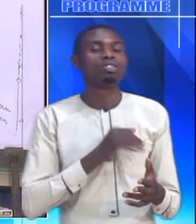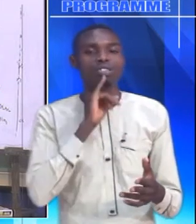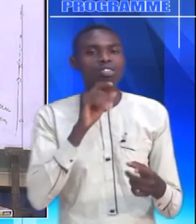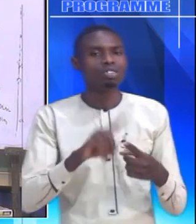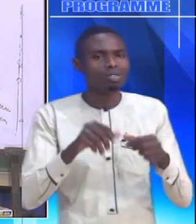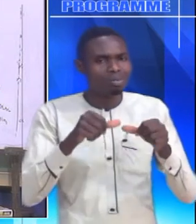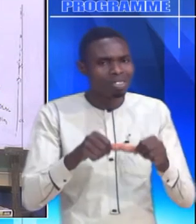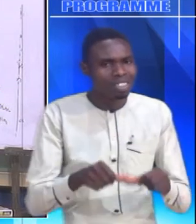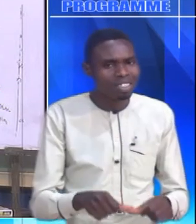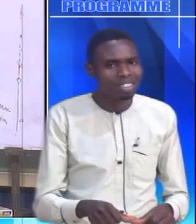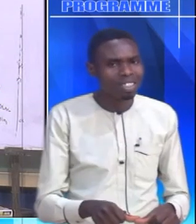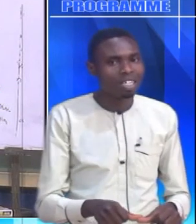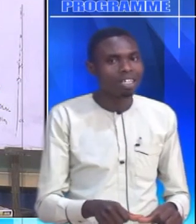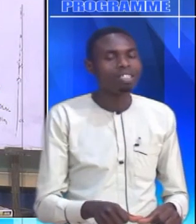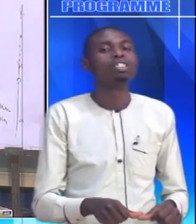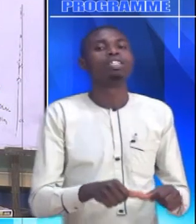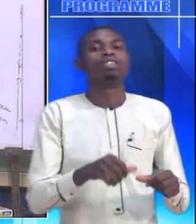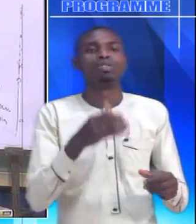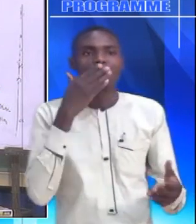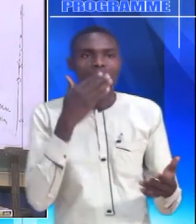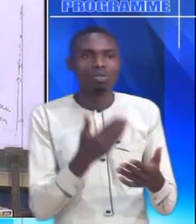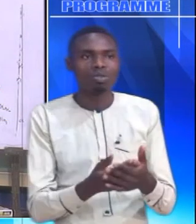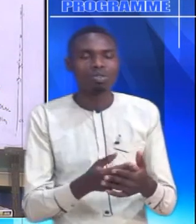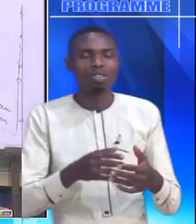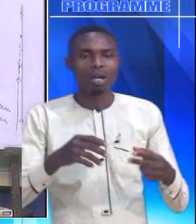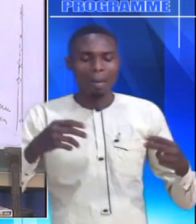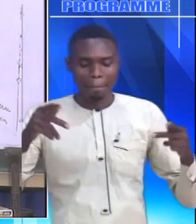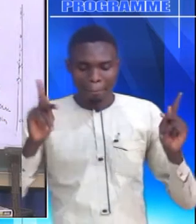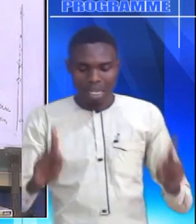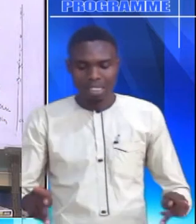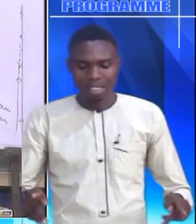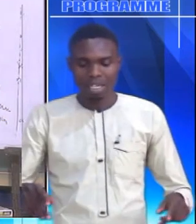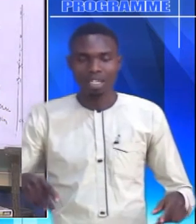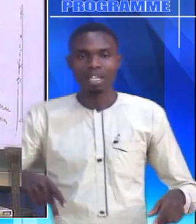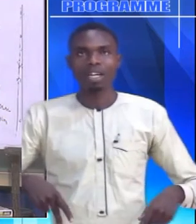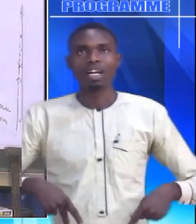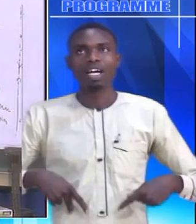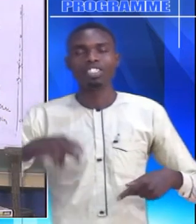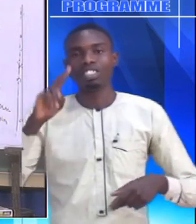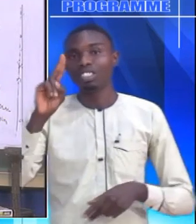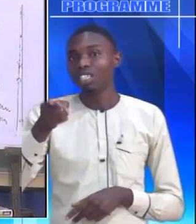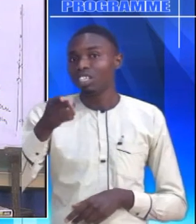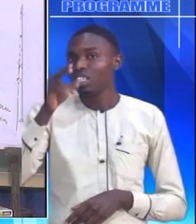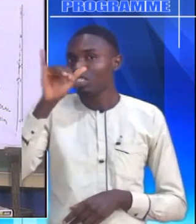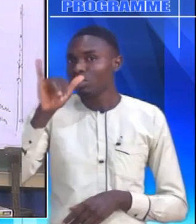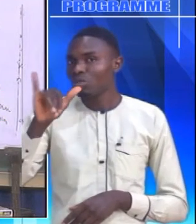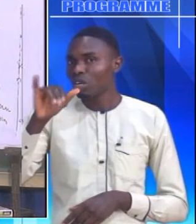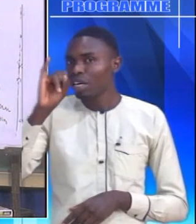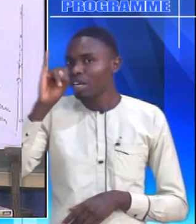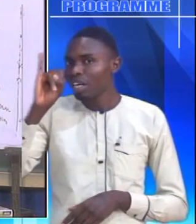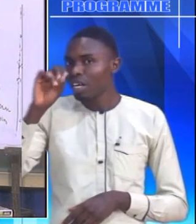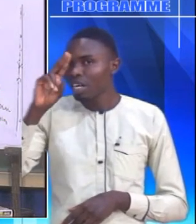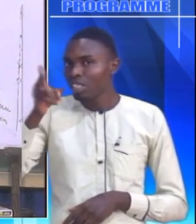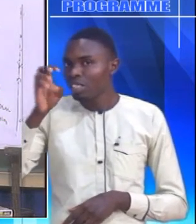hygiene, stay at home, busy doing something reasonable, to wash our